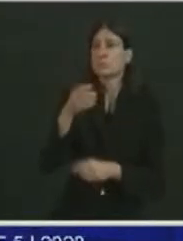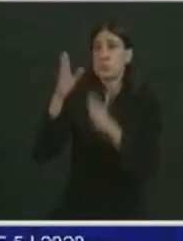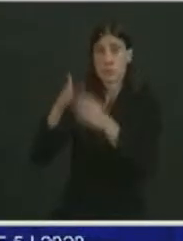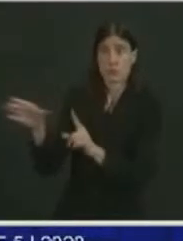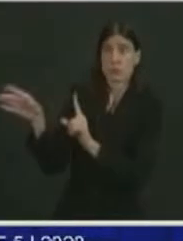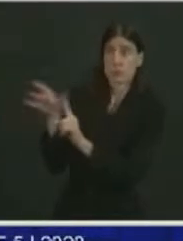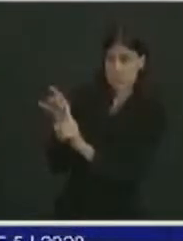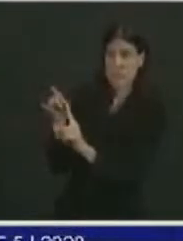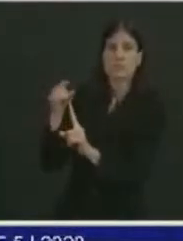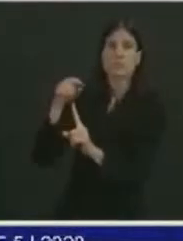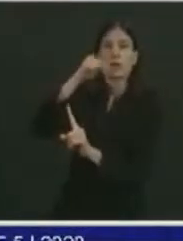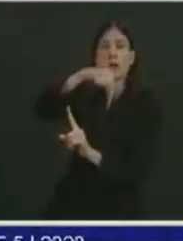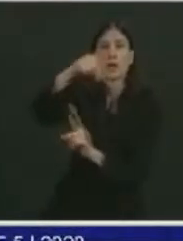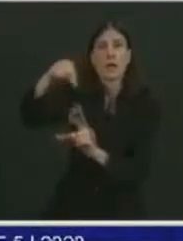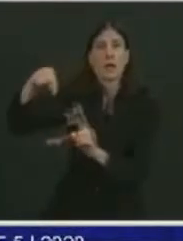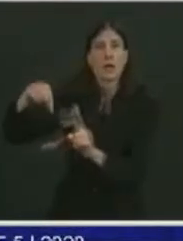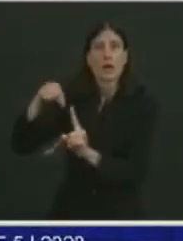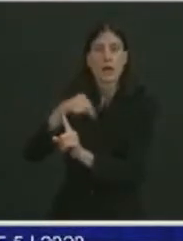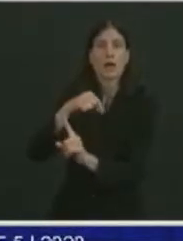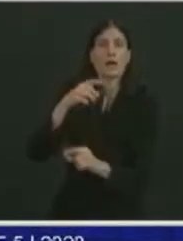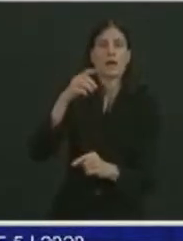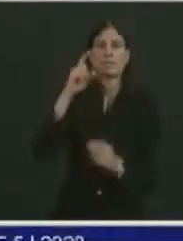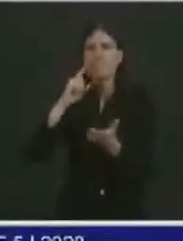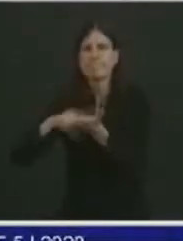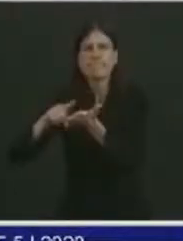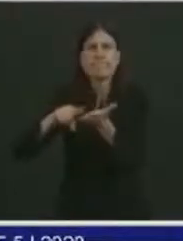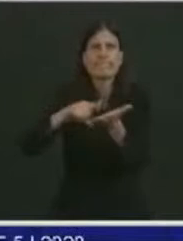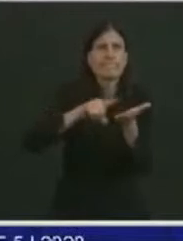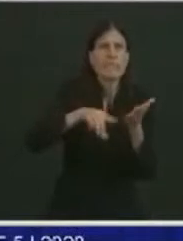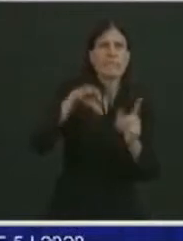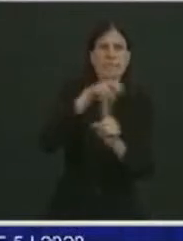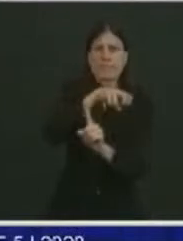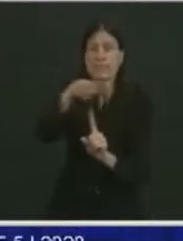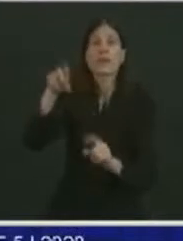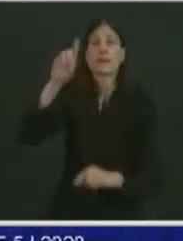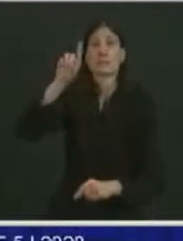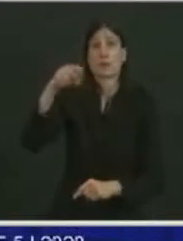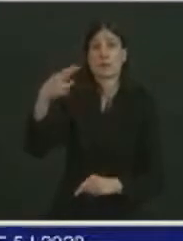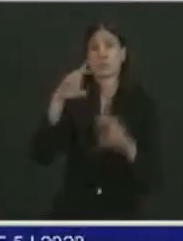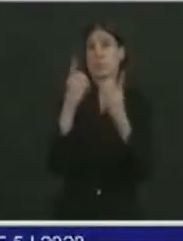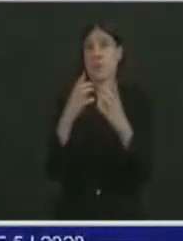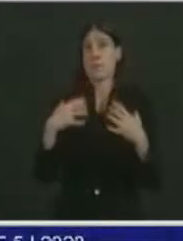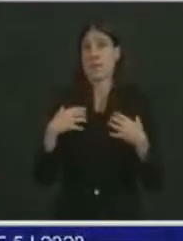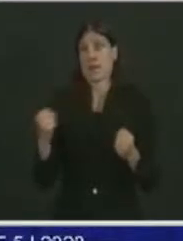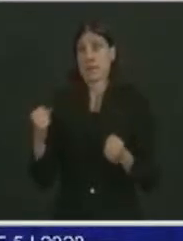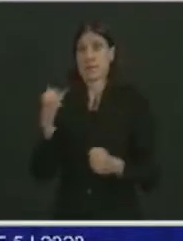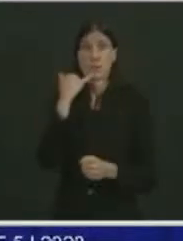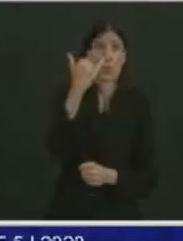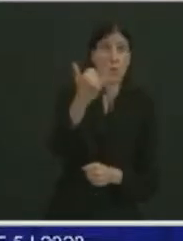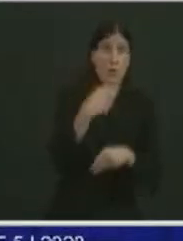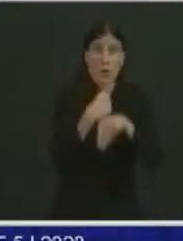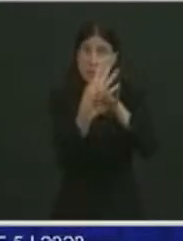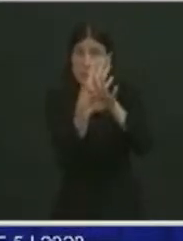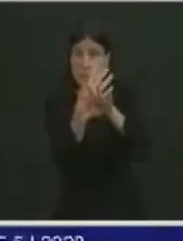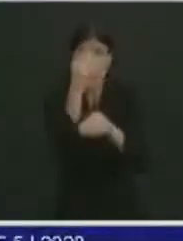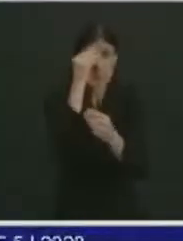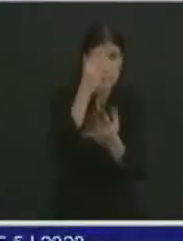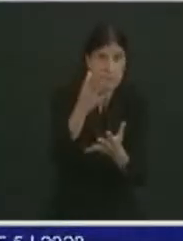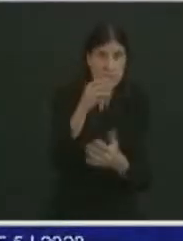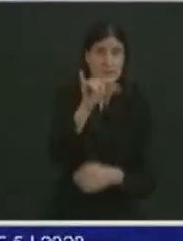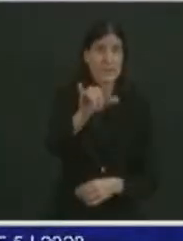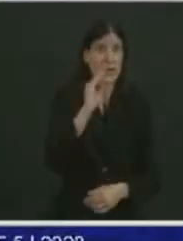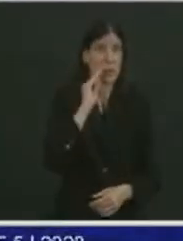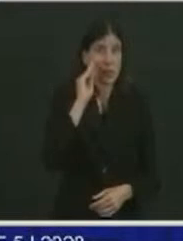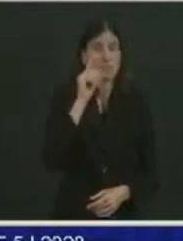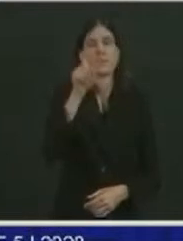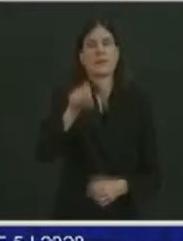tested positive, you must quarantine, stay at home for 14 days. This is a big one, it's important. The executive order